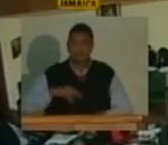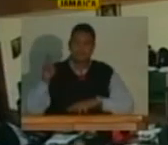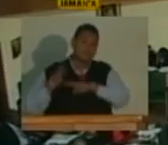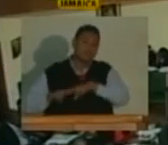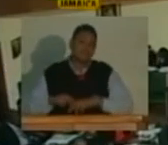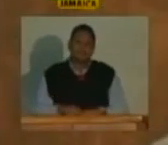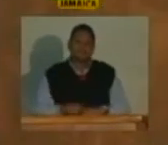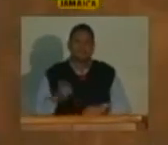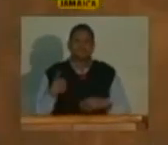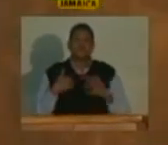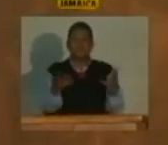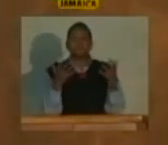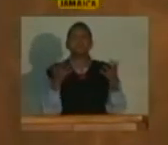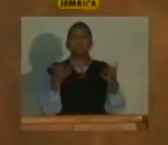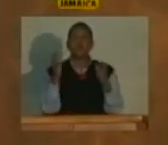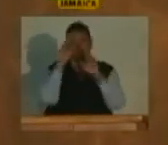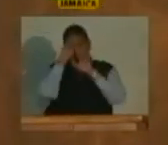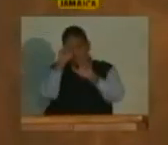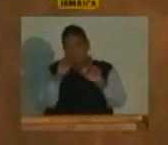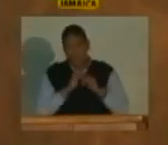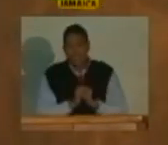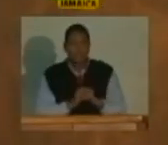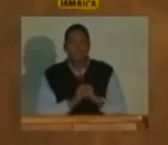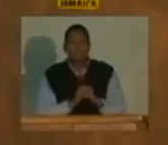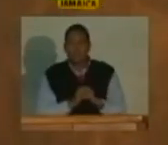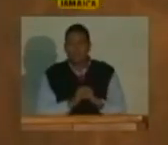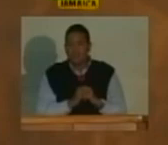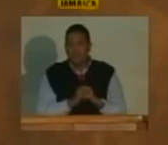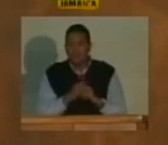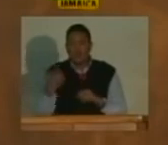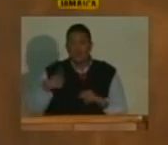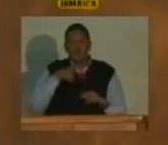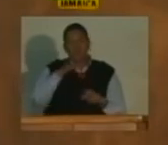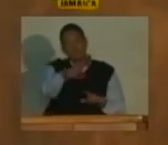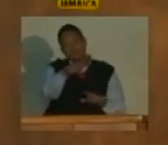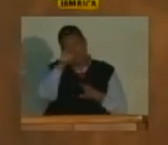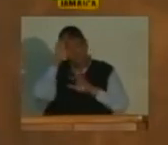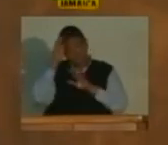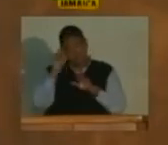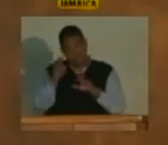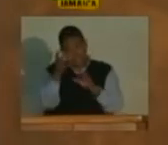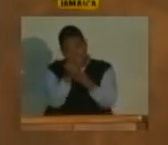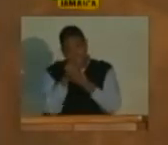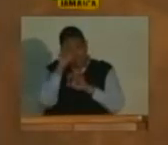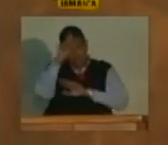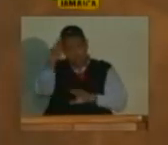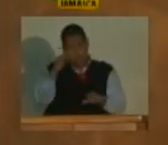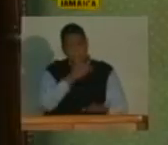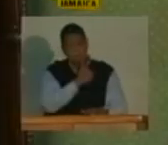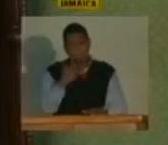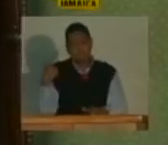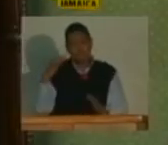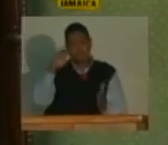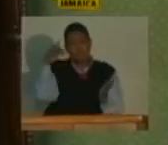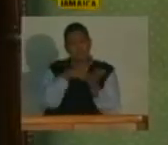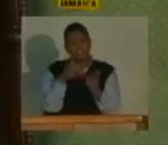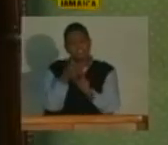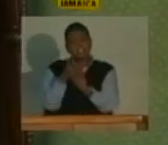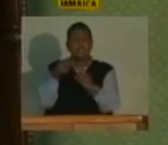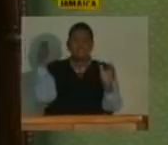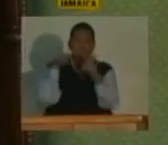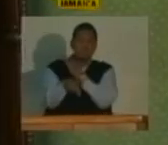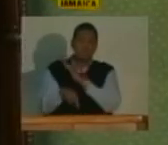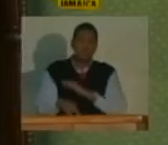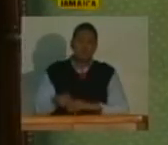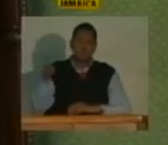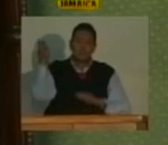He deserves the respect. He deserves the respect. The member from Manchester has been very rude.